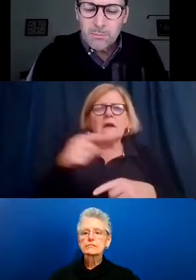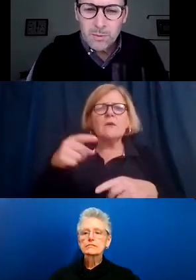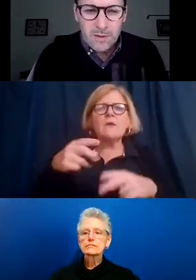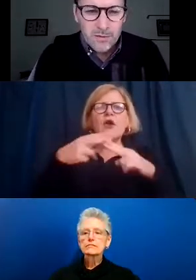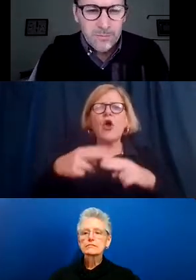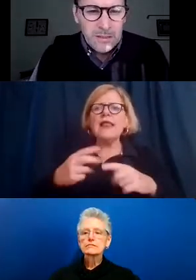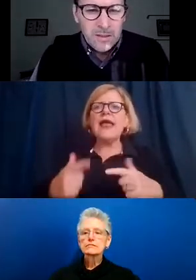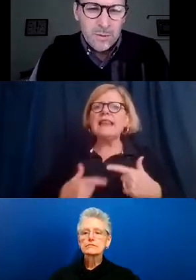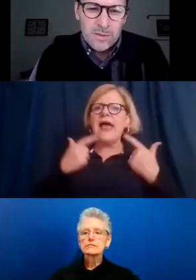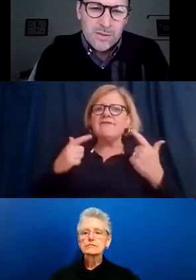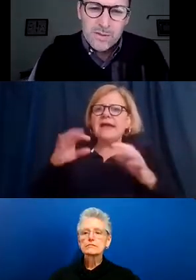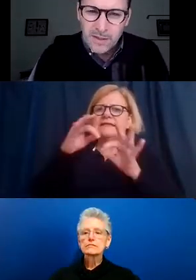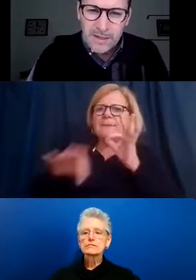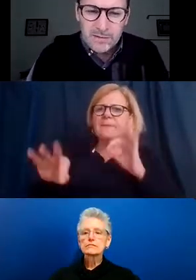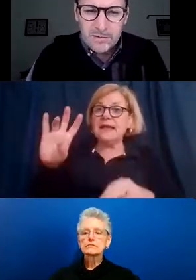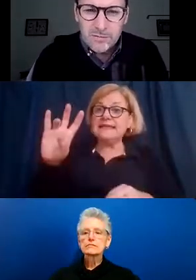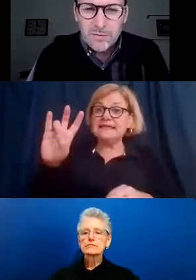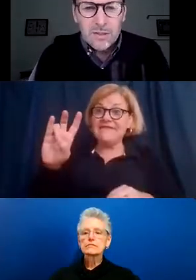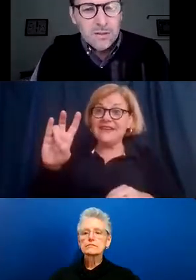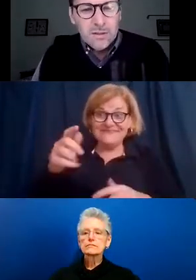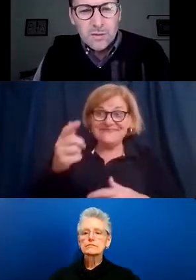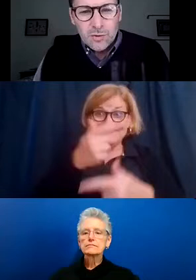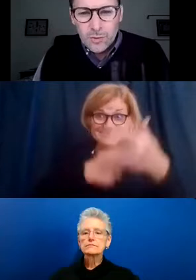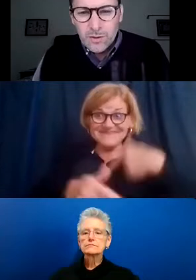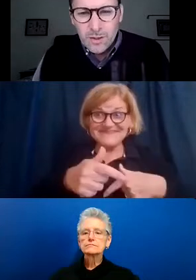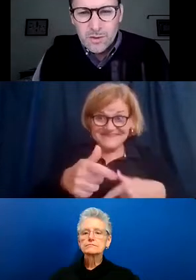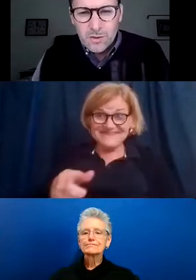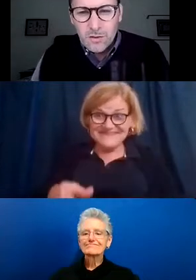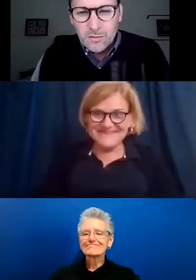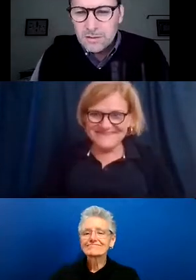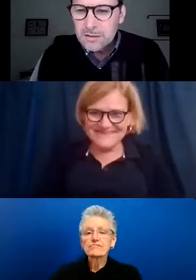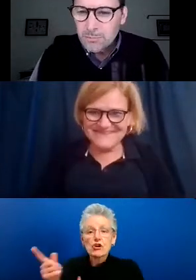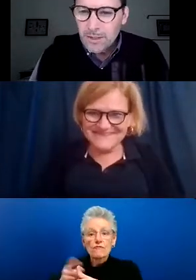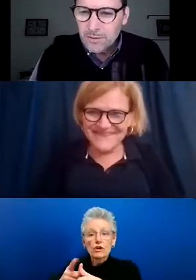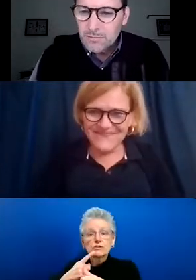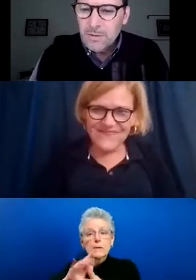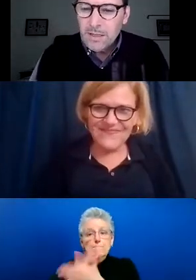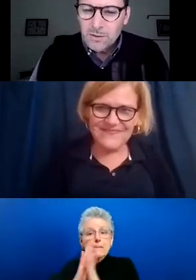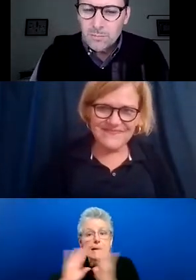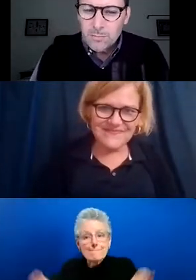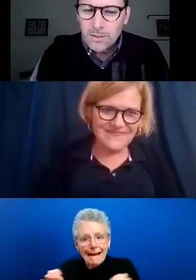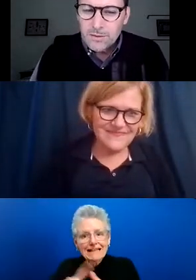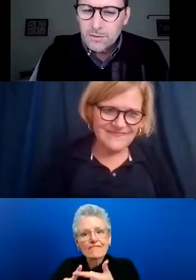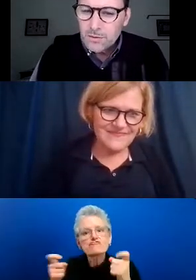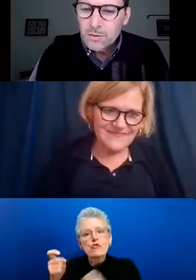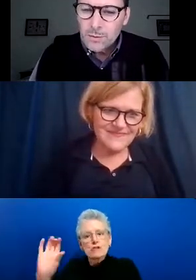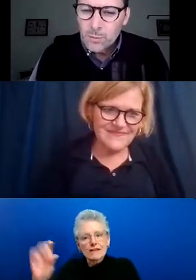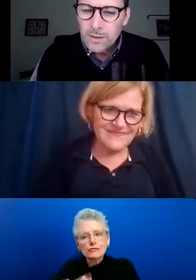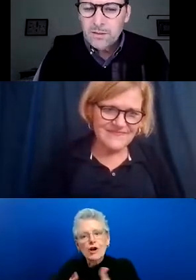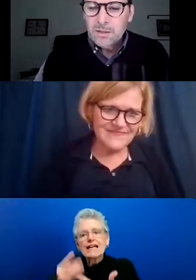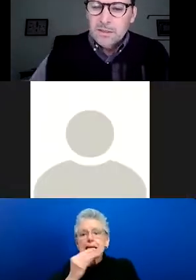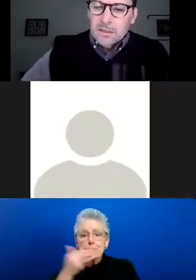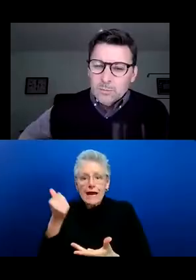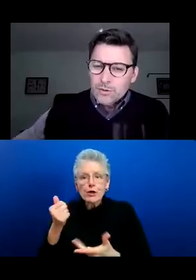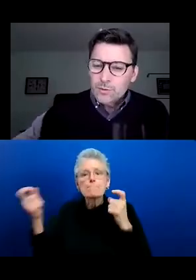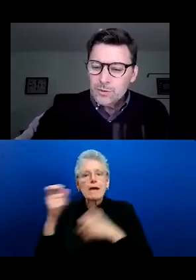Life Simple 7, which is get active, control your cholesterol, eat better, manage your blood pressure, lose